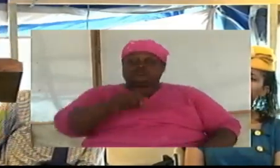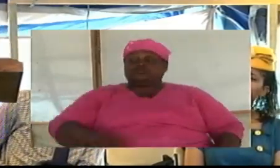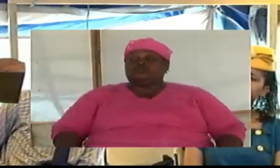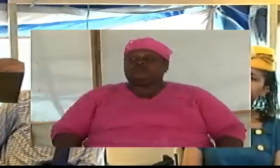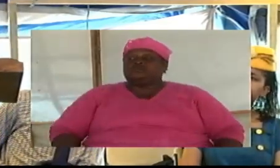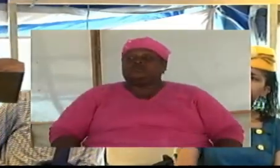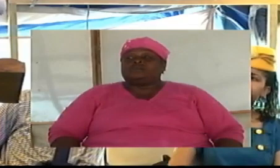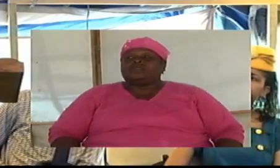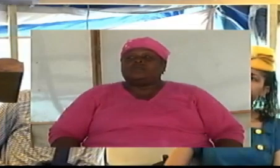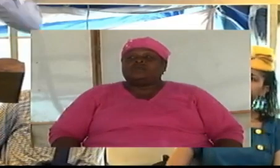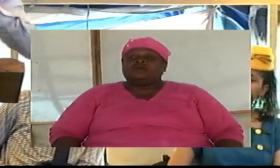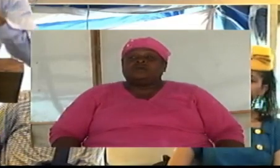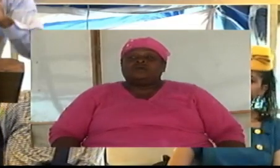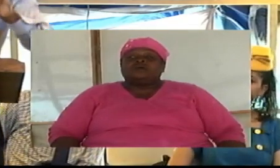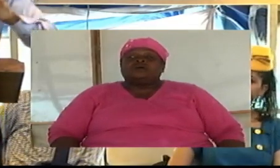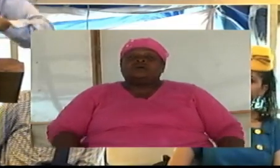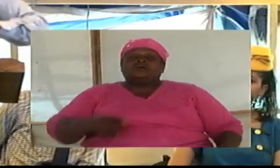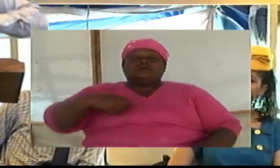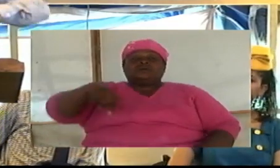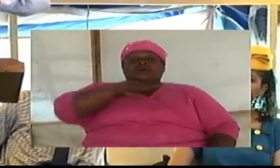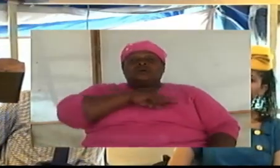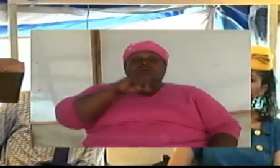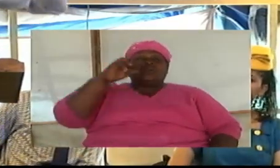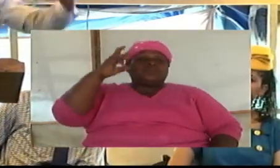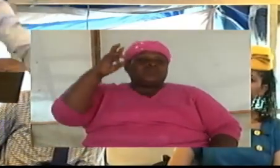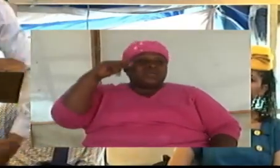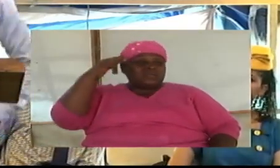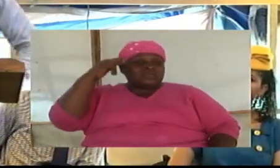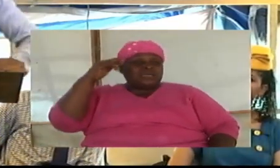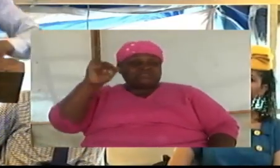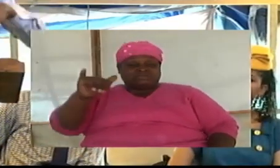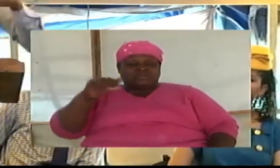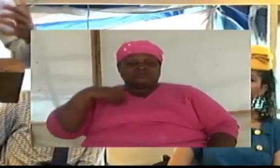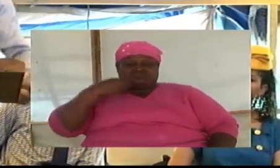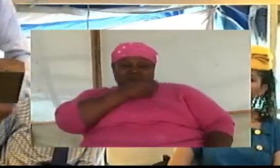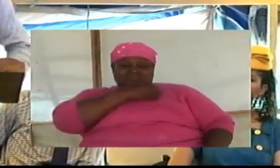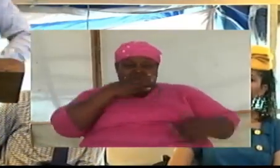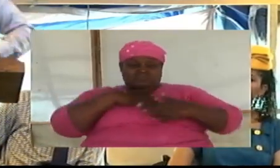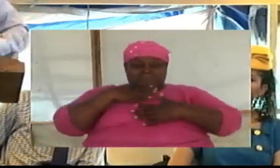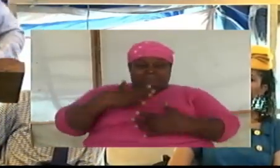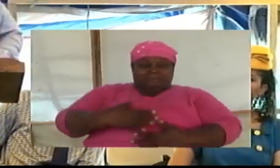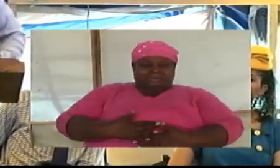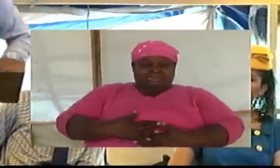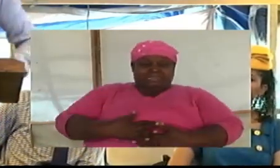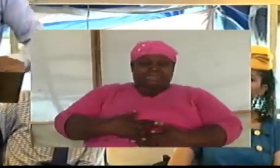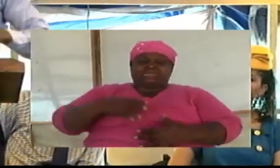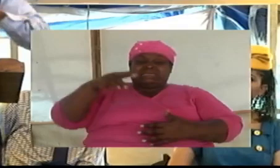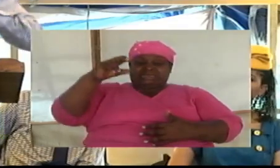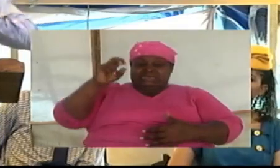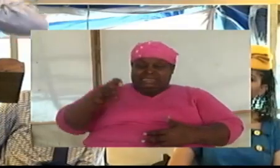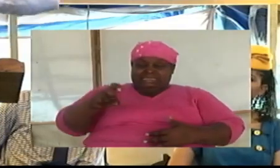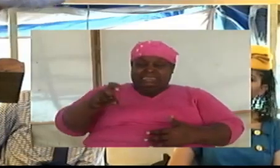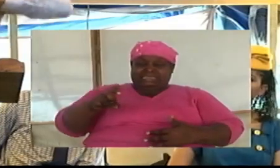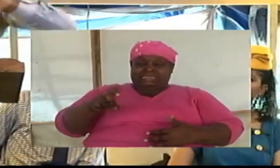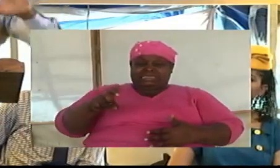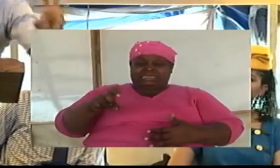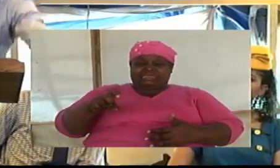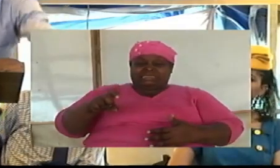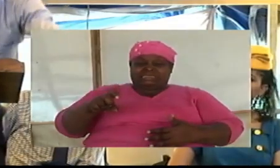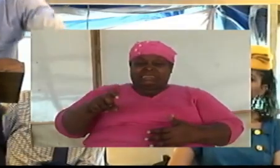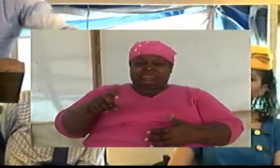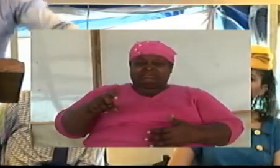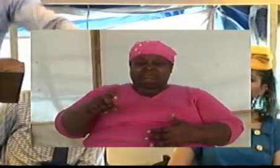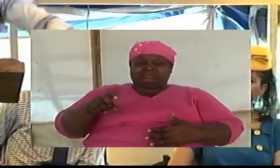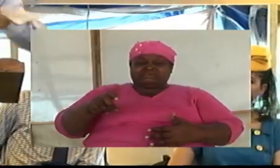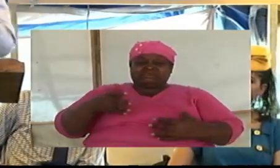Hallelujah. We recognize that our bodies, praise the Lord Jesus, need sustenance. But God never just made us